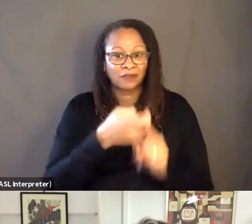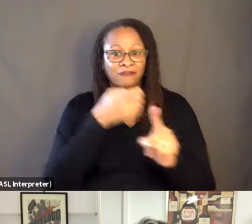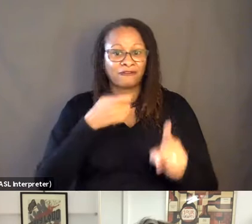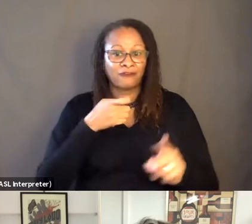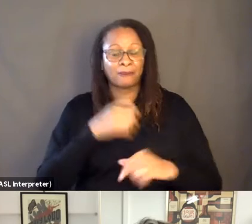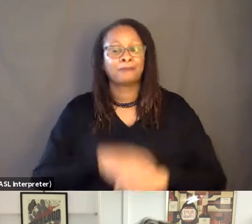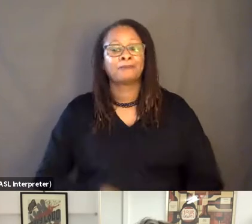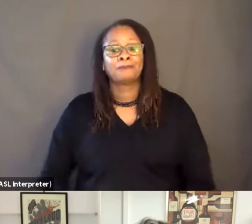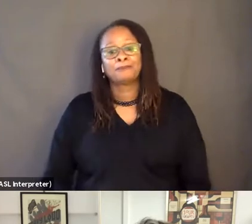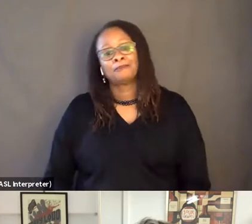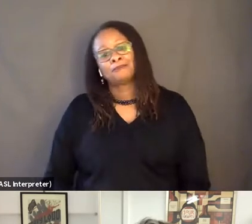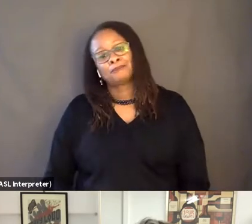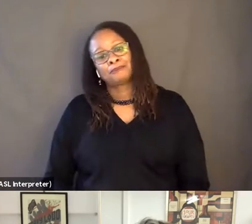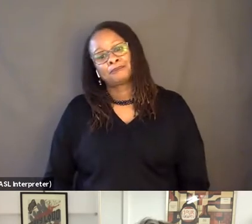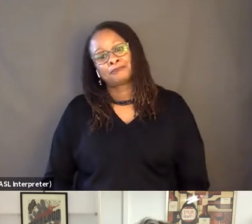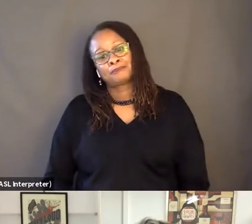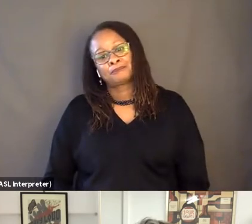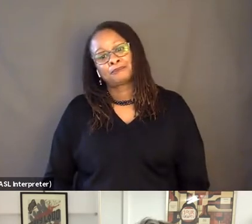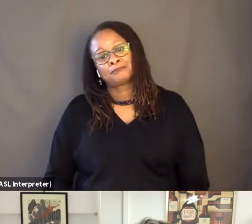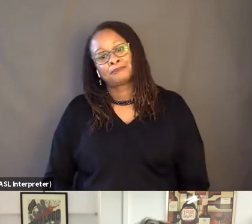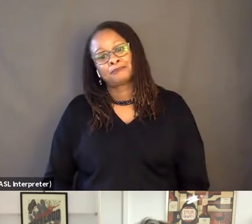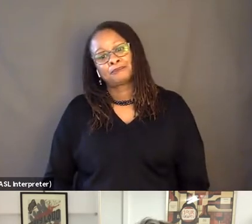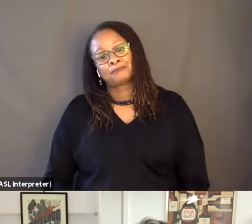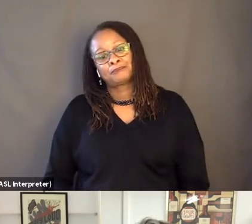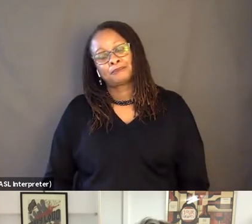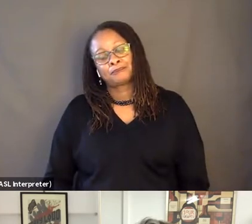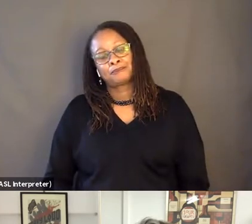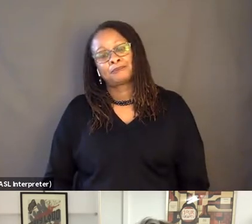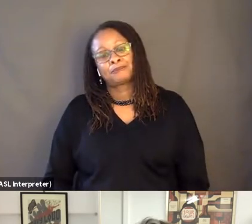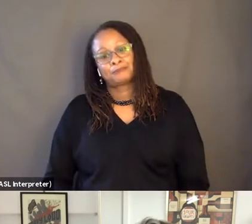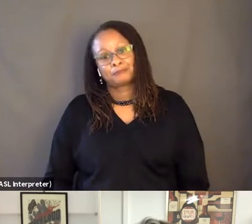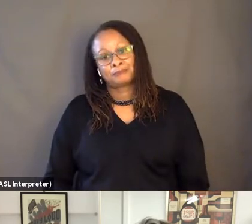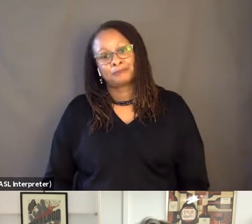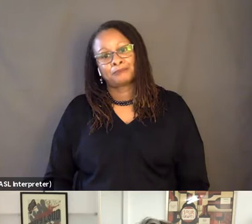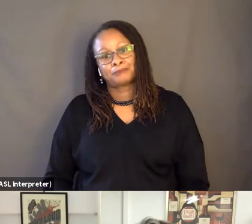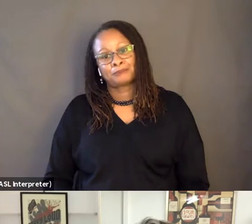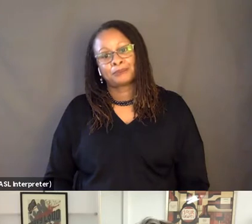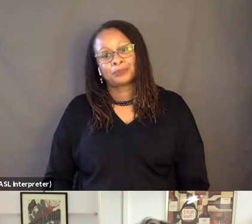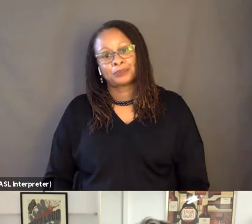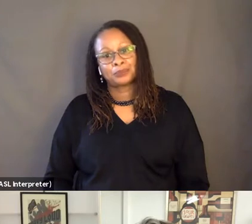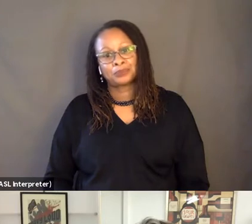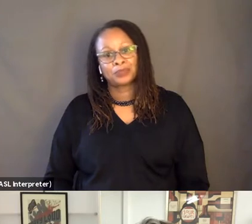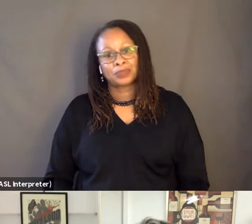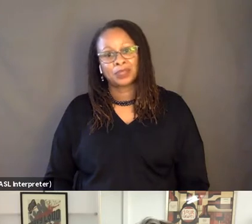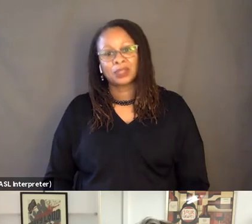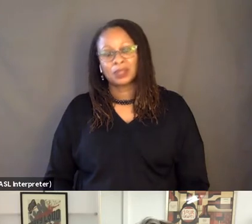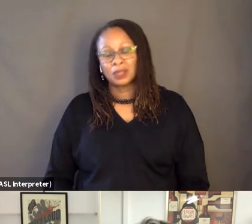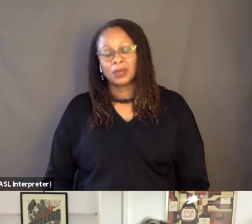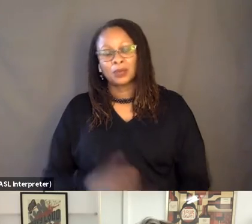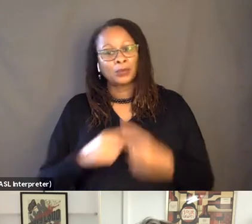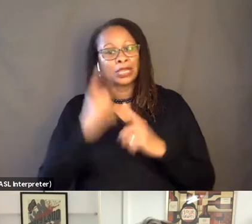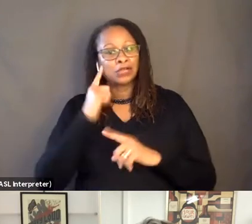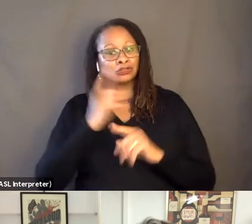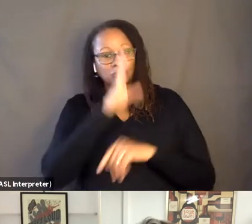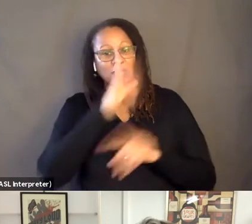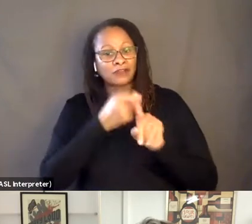from people with autism themselves. And